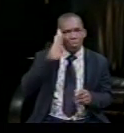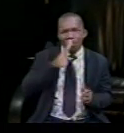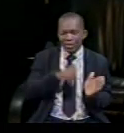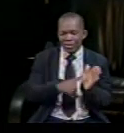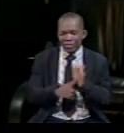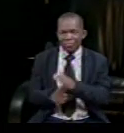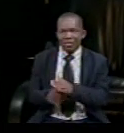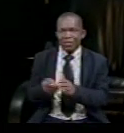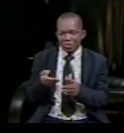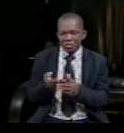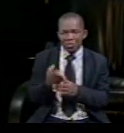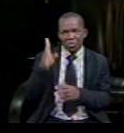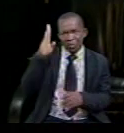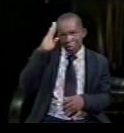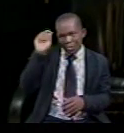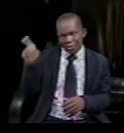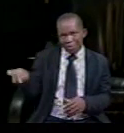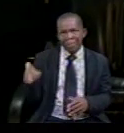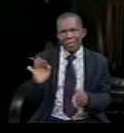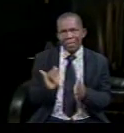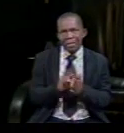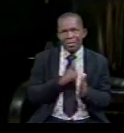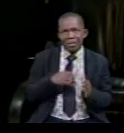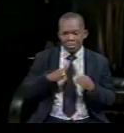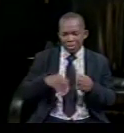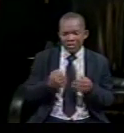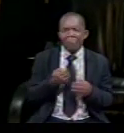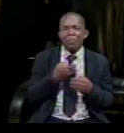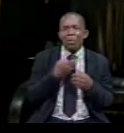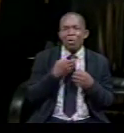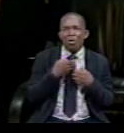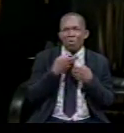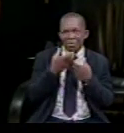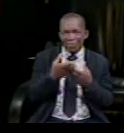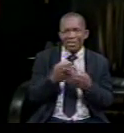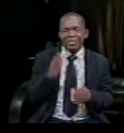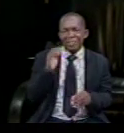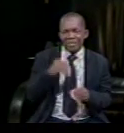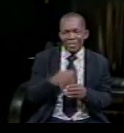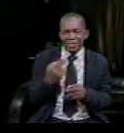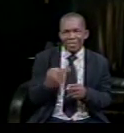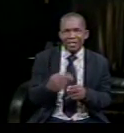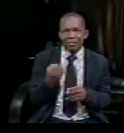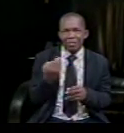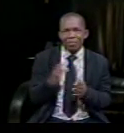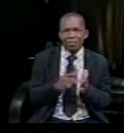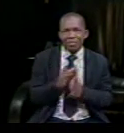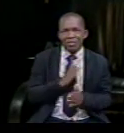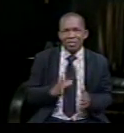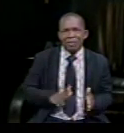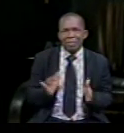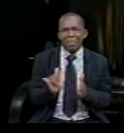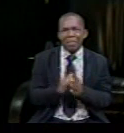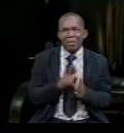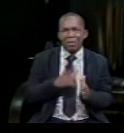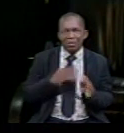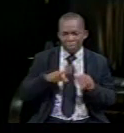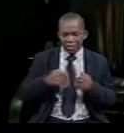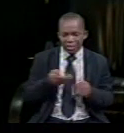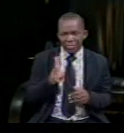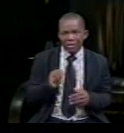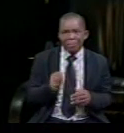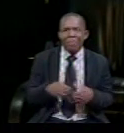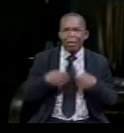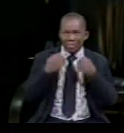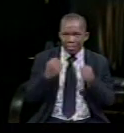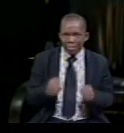him utterance in the name of Jesus. Tell the Lord, God should grant him utterance, that